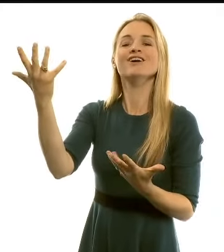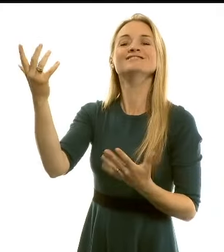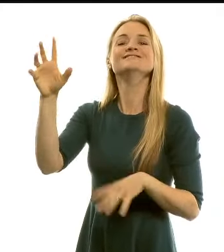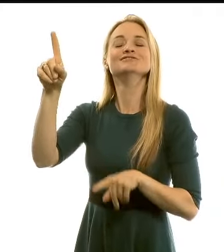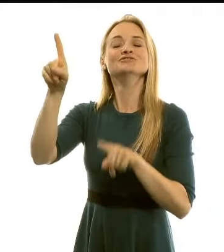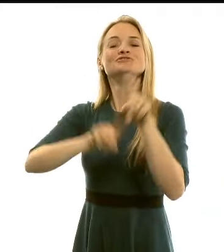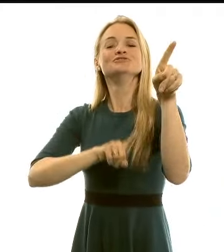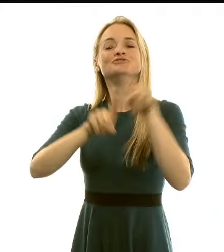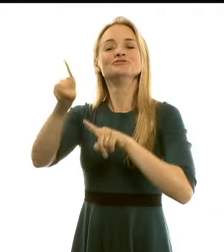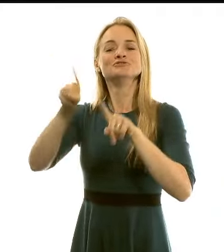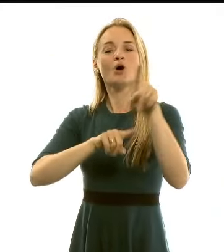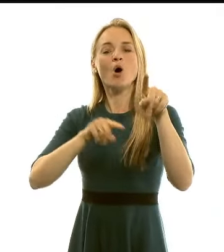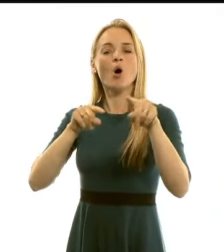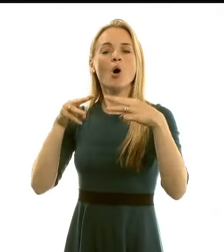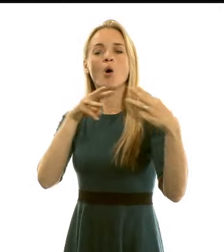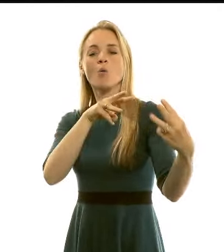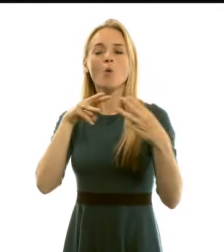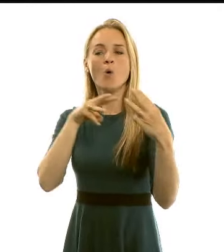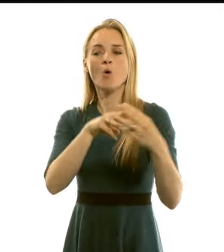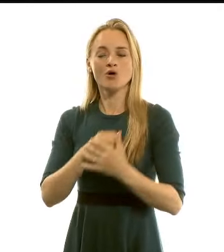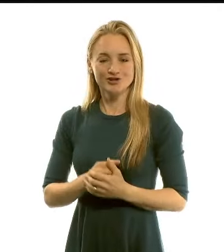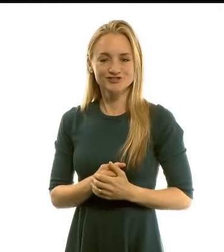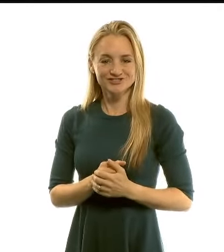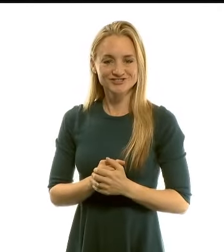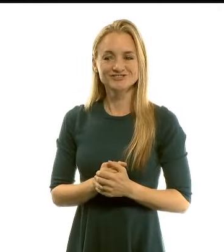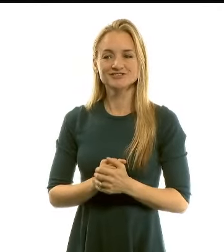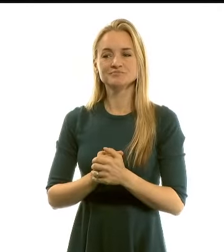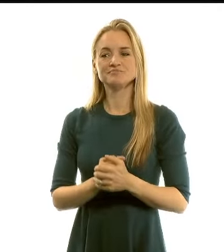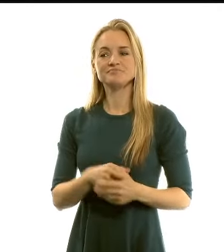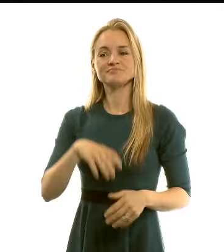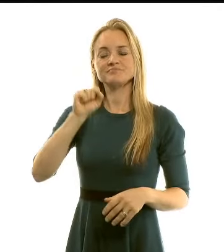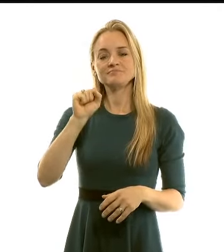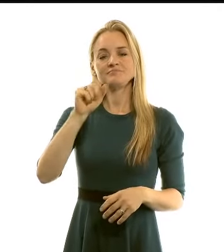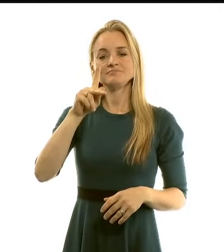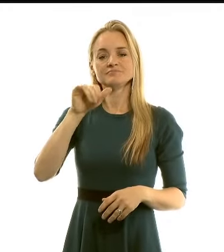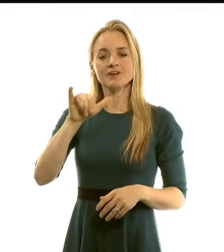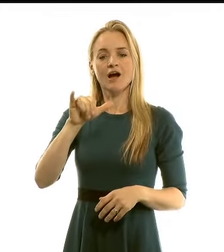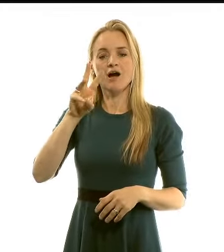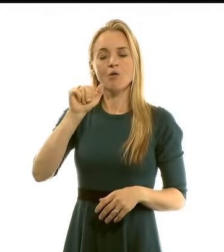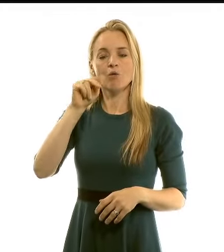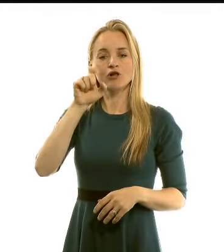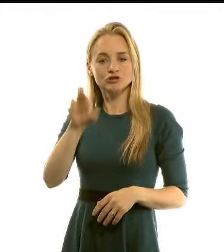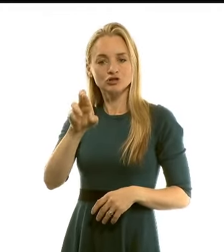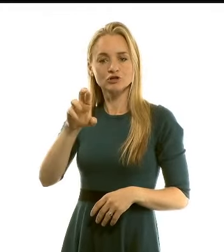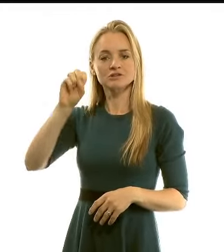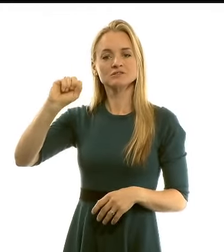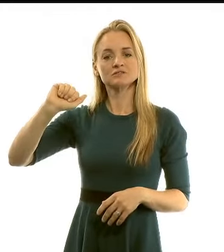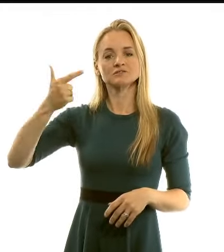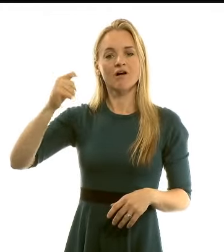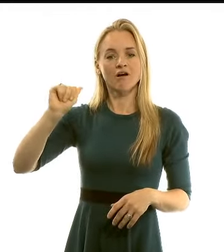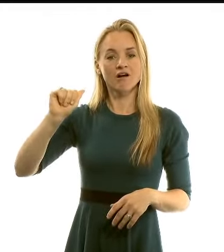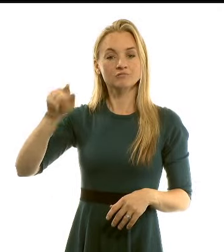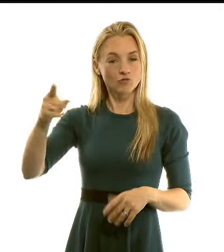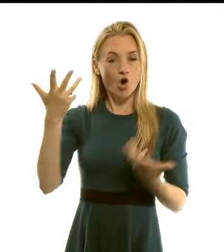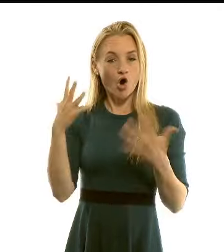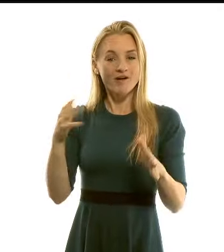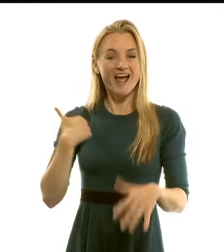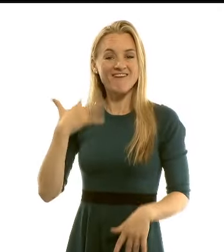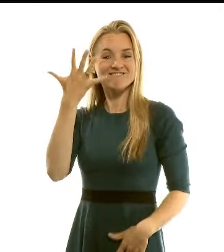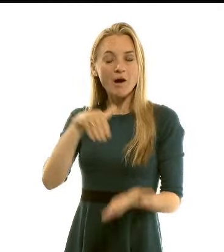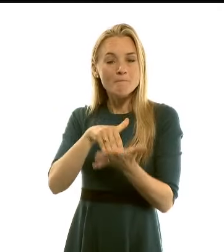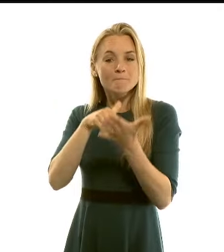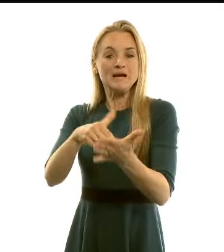but you guys already knew that, as LEGO Star Wars, The Skywalker Saga already has 5 million players worldwide, making it the